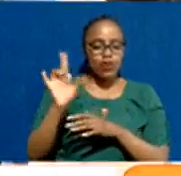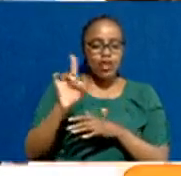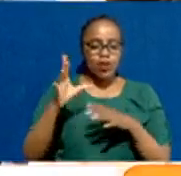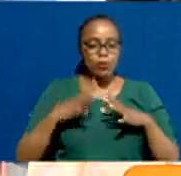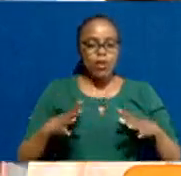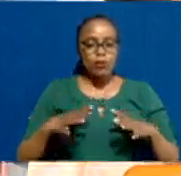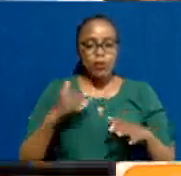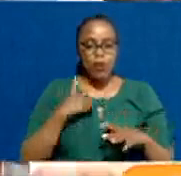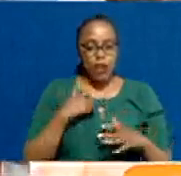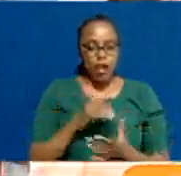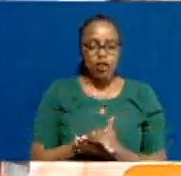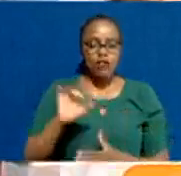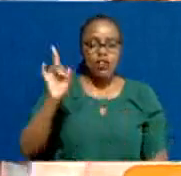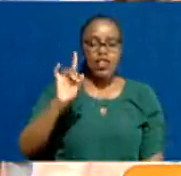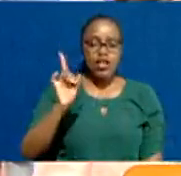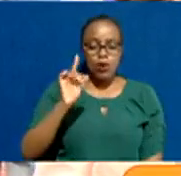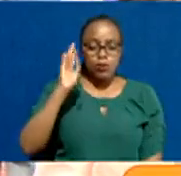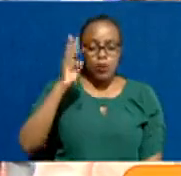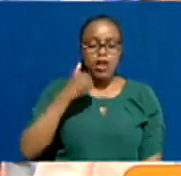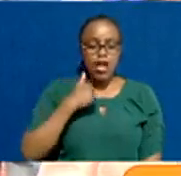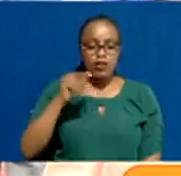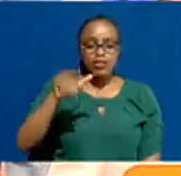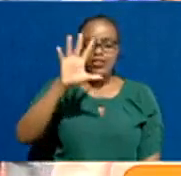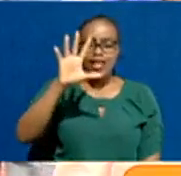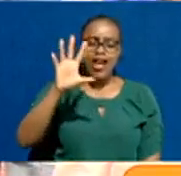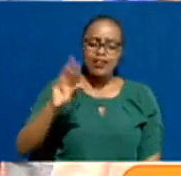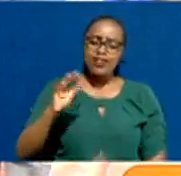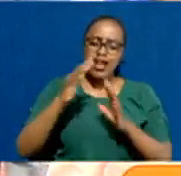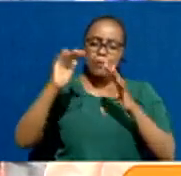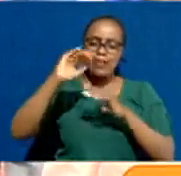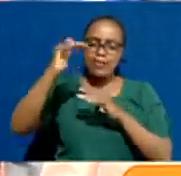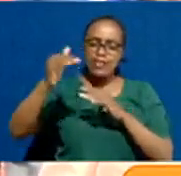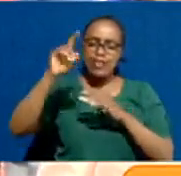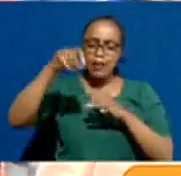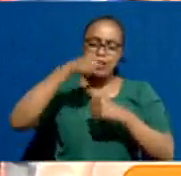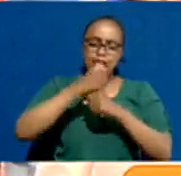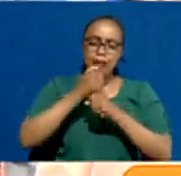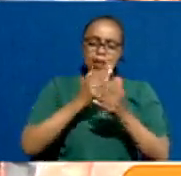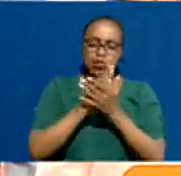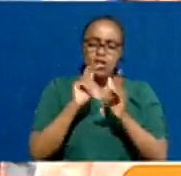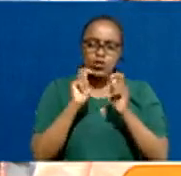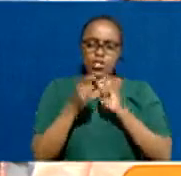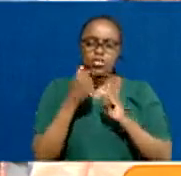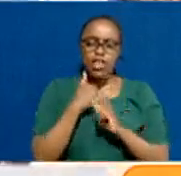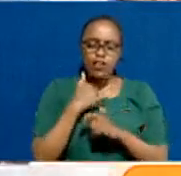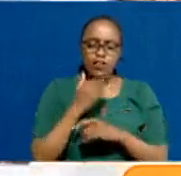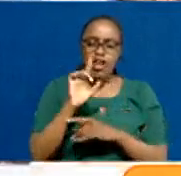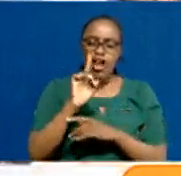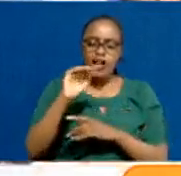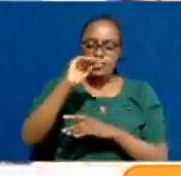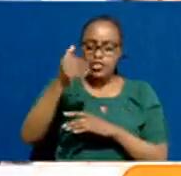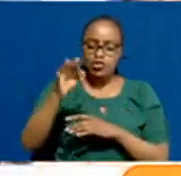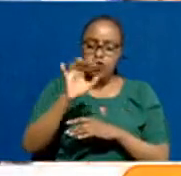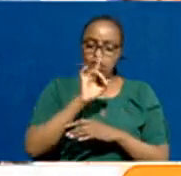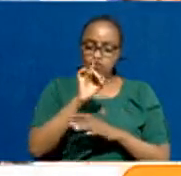to. Nairobi is going to be great. This is Africa's capital, and we must make sure it shines as a city of order, a